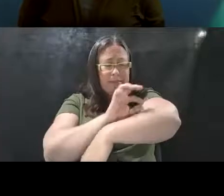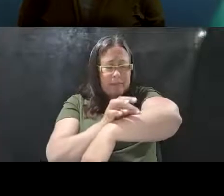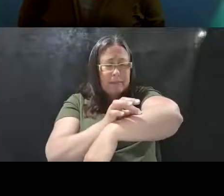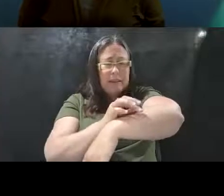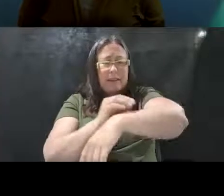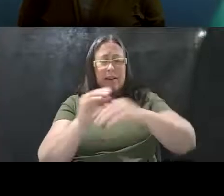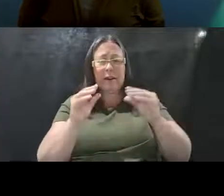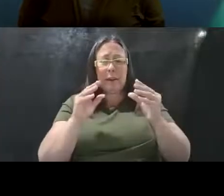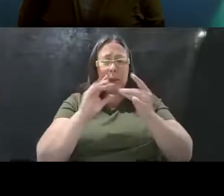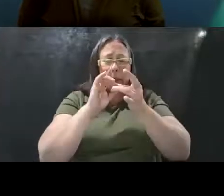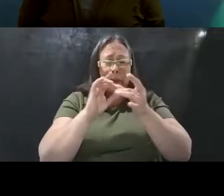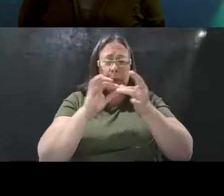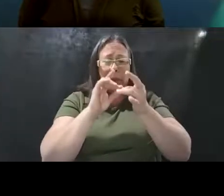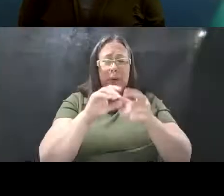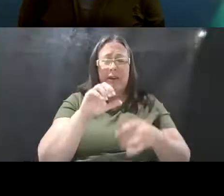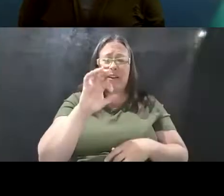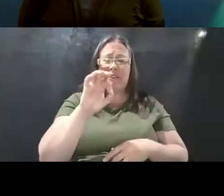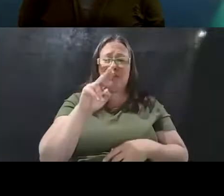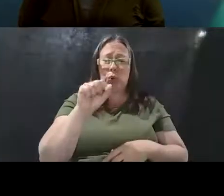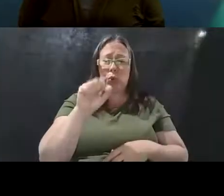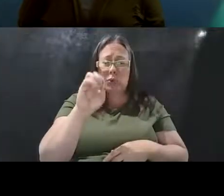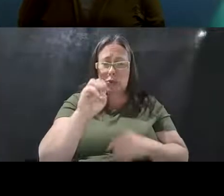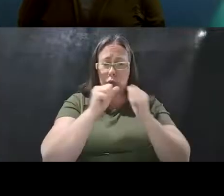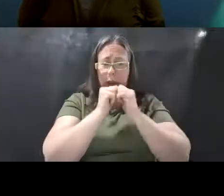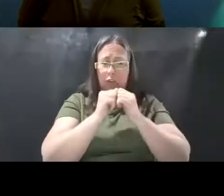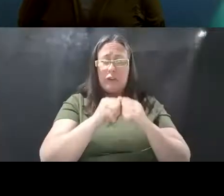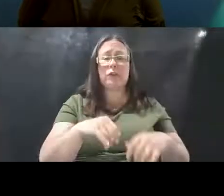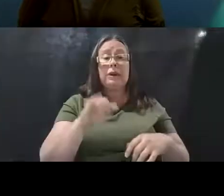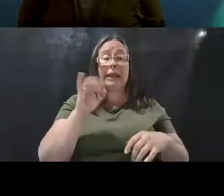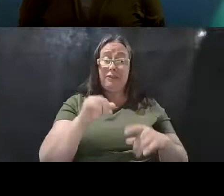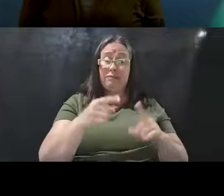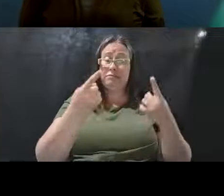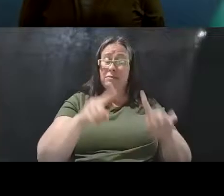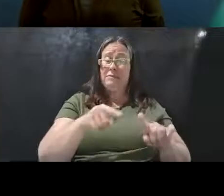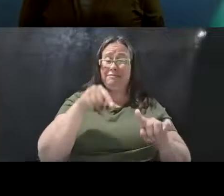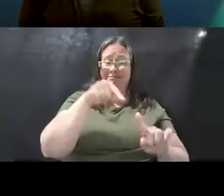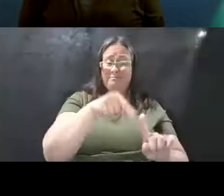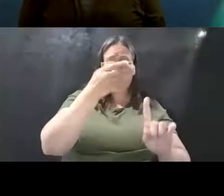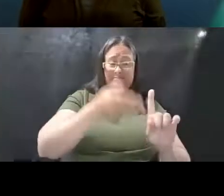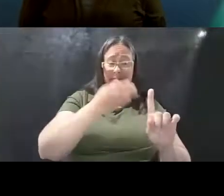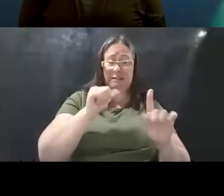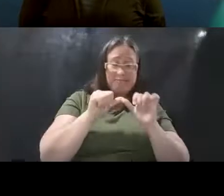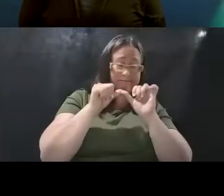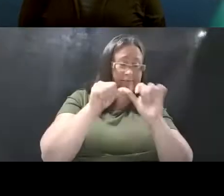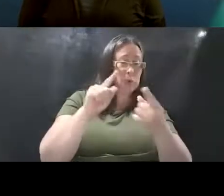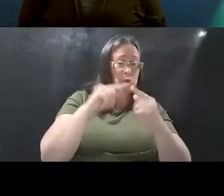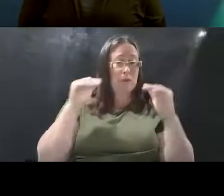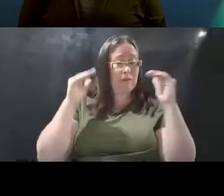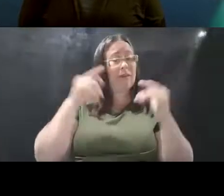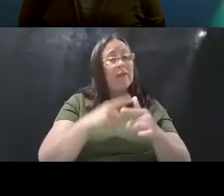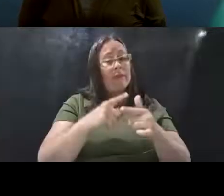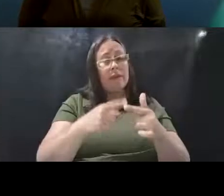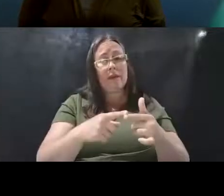repeated wounding. And if they do live until adulthood, they will actually then succumb